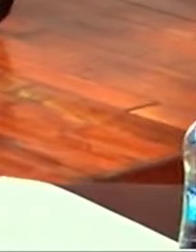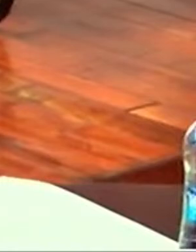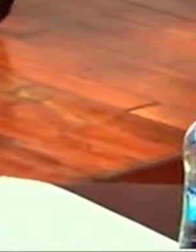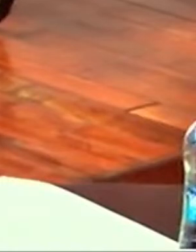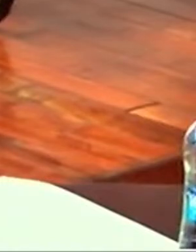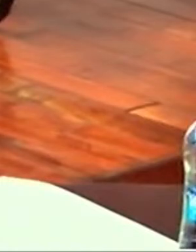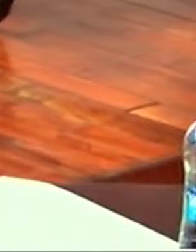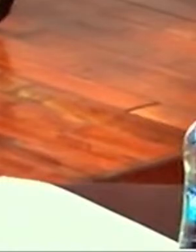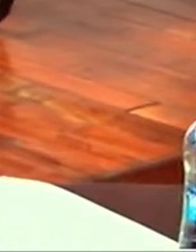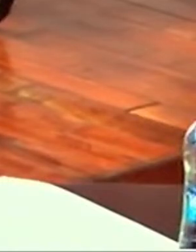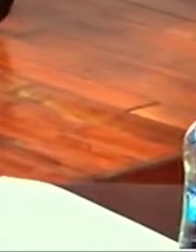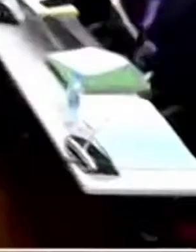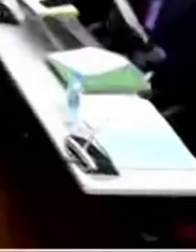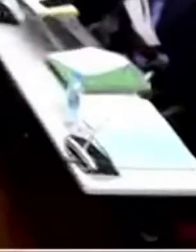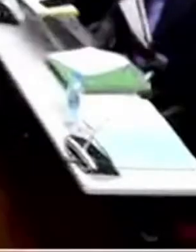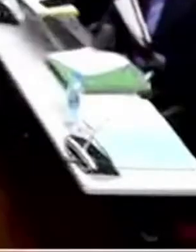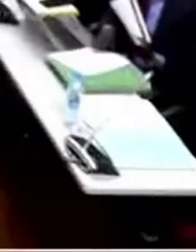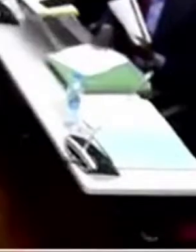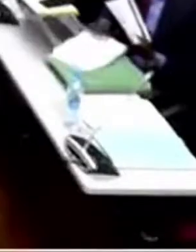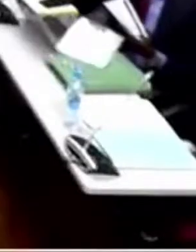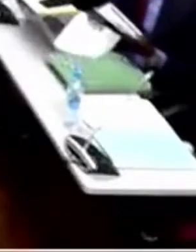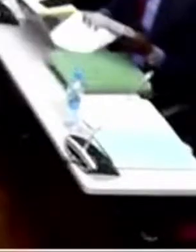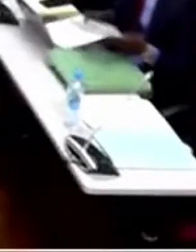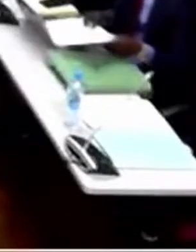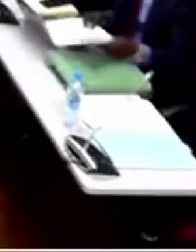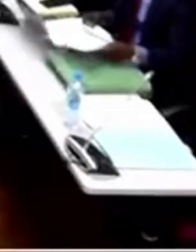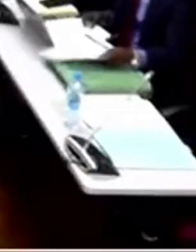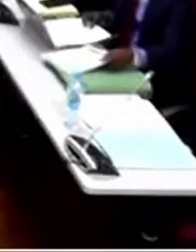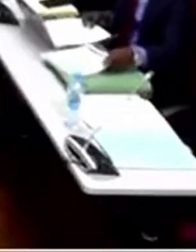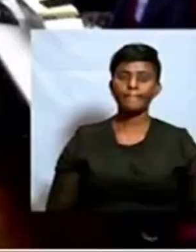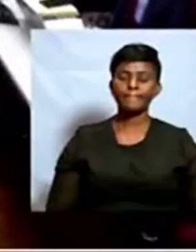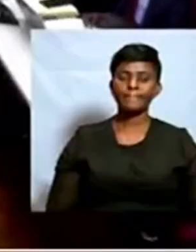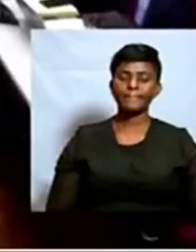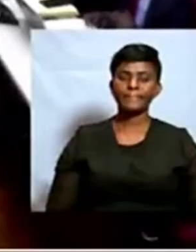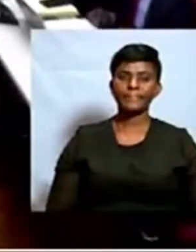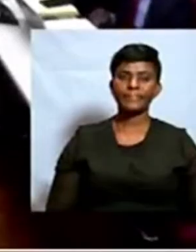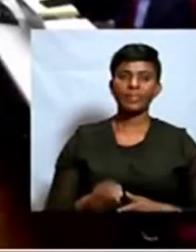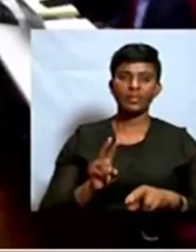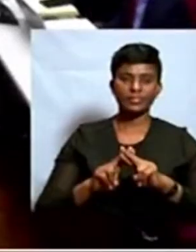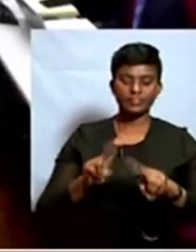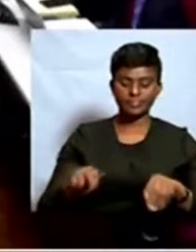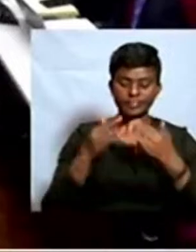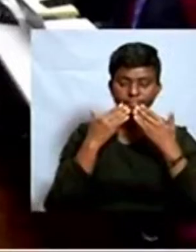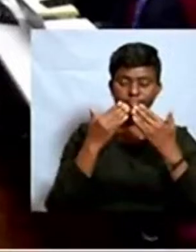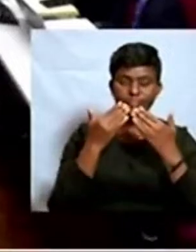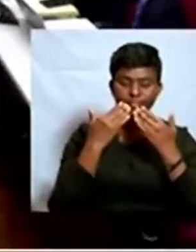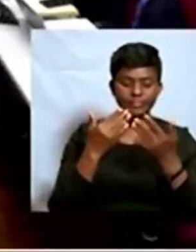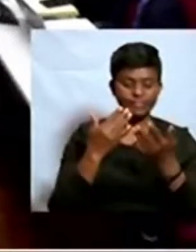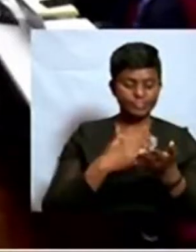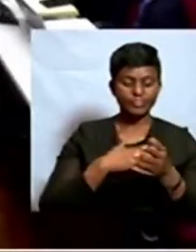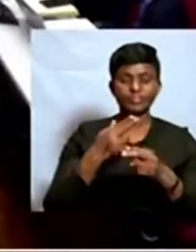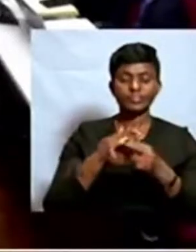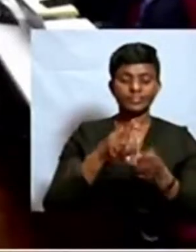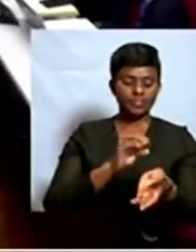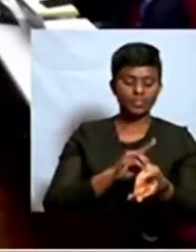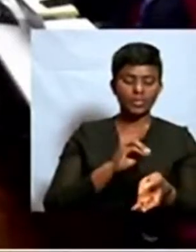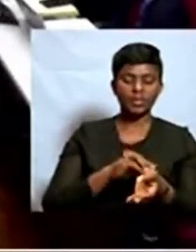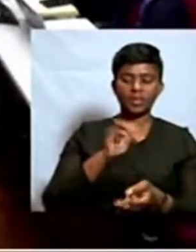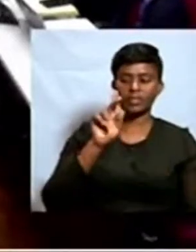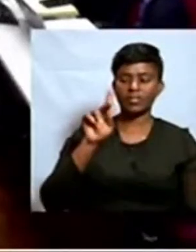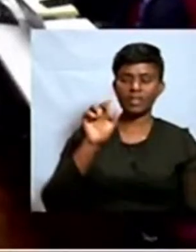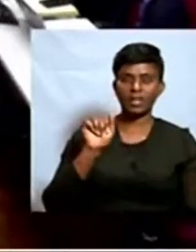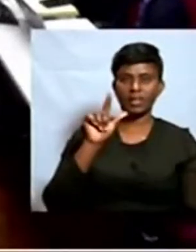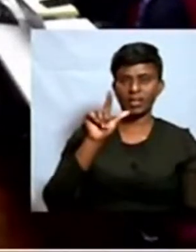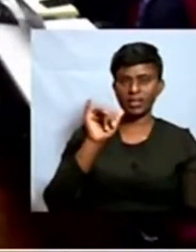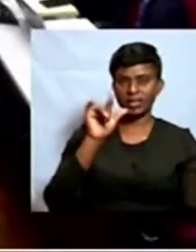Dr. Kalila. Thank you, Chair. As you have correctly said, my name is Dr. Kalila, Member of Parliament for